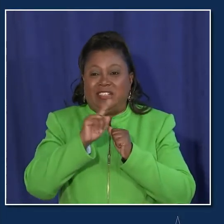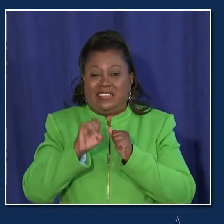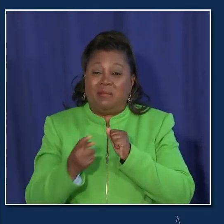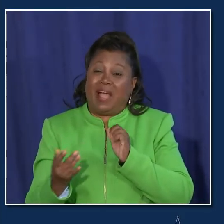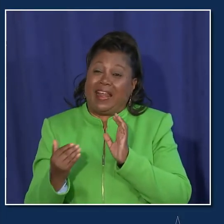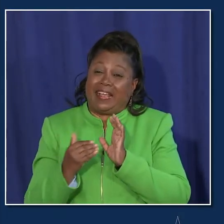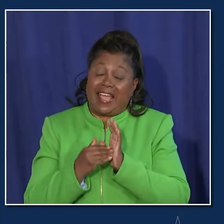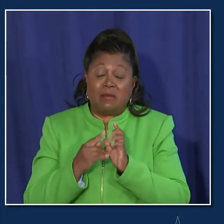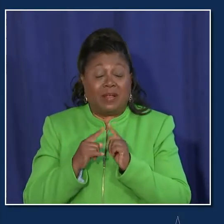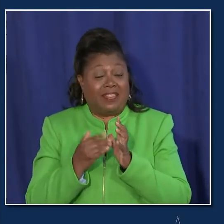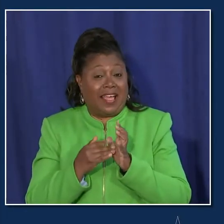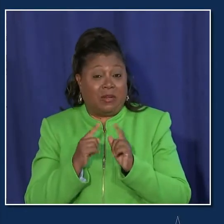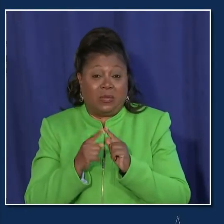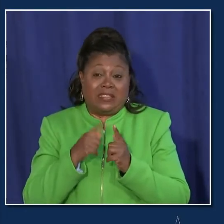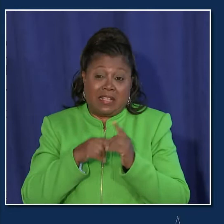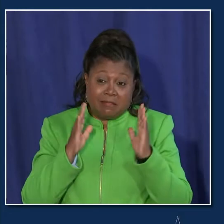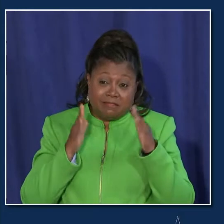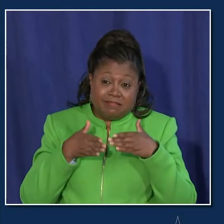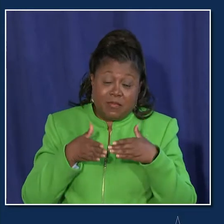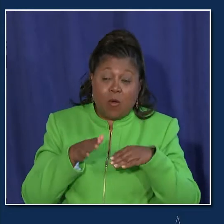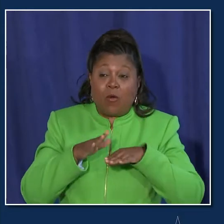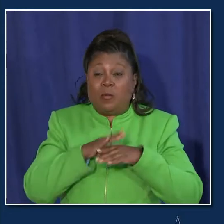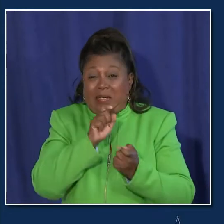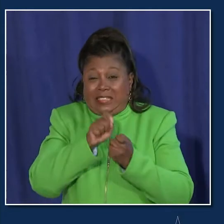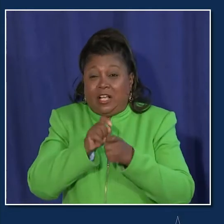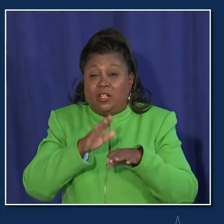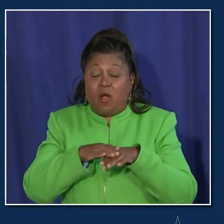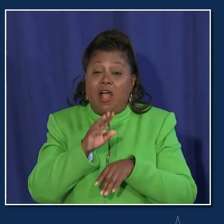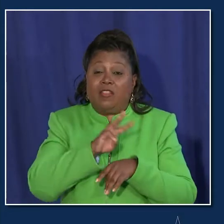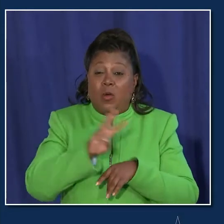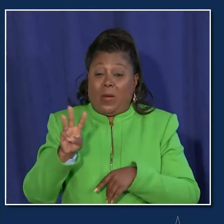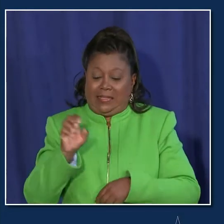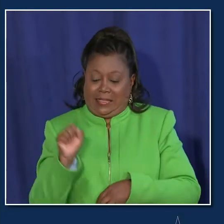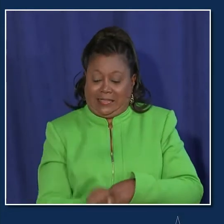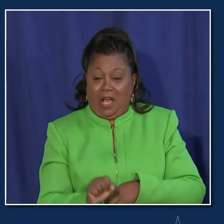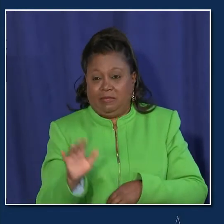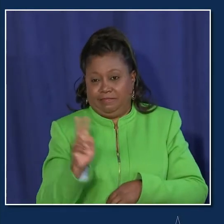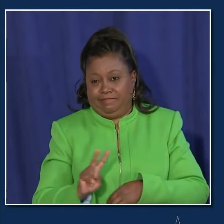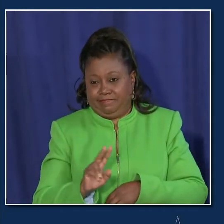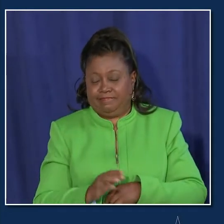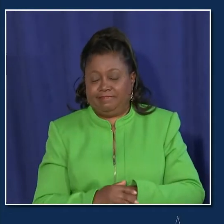again. But then again, with some concentration, particularly on the west and south sides.